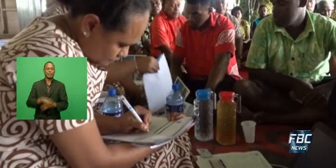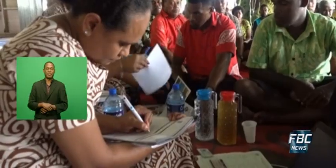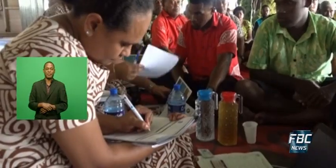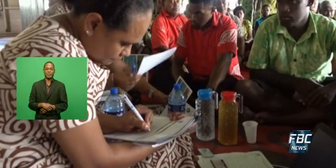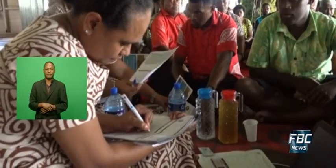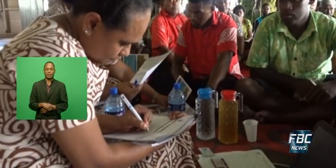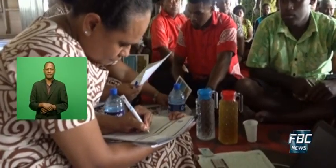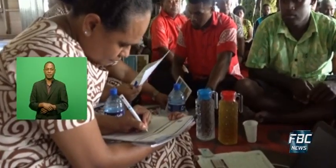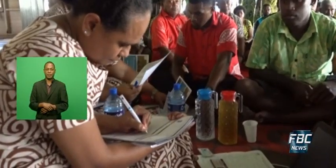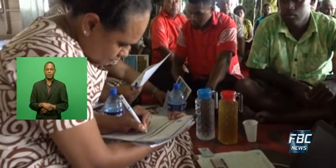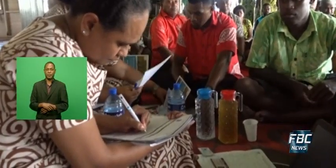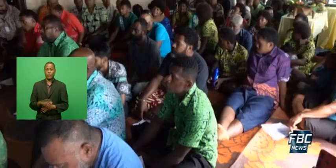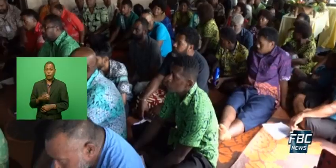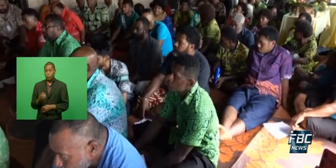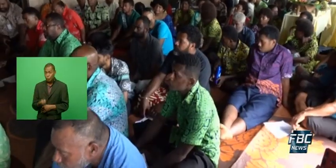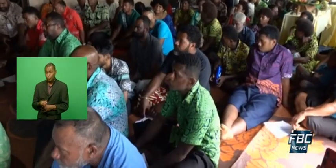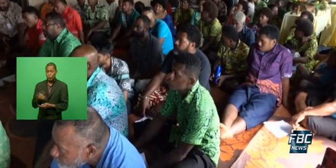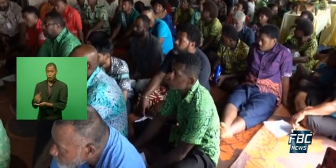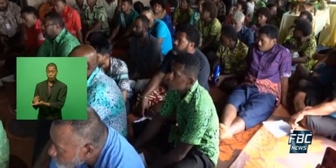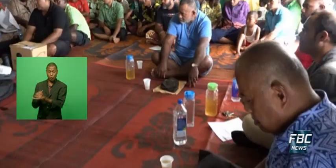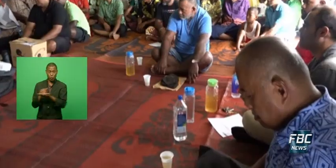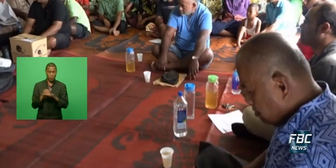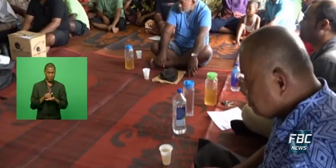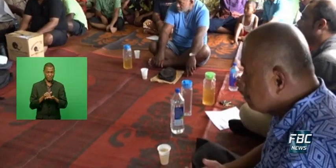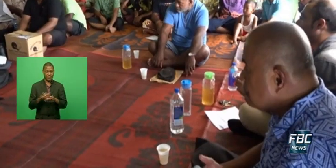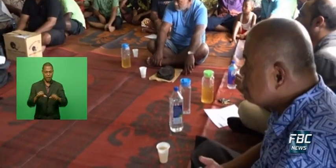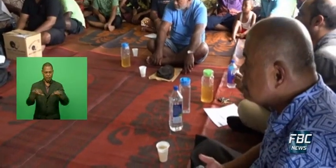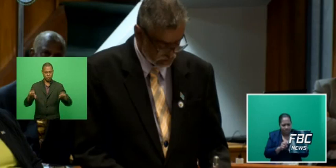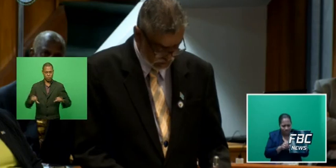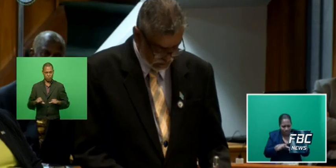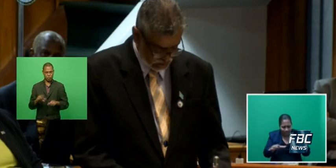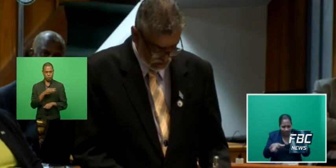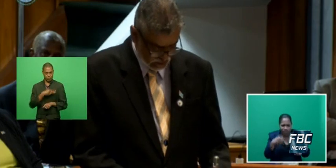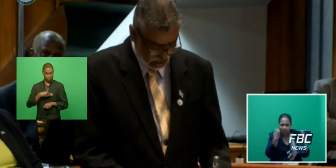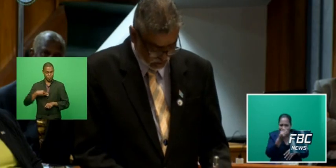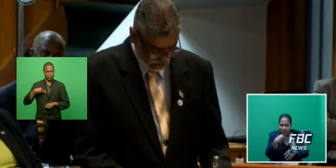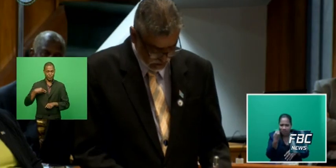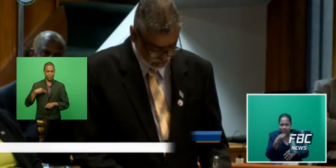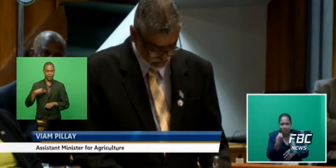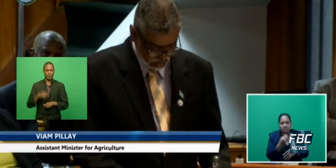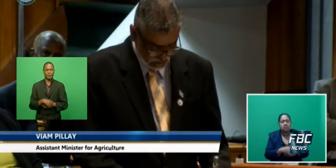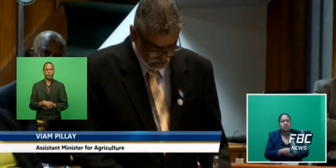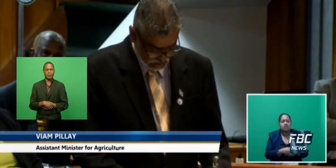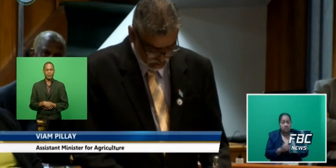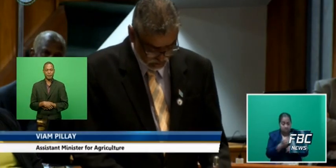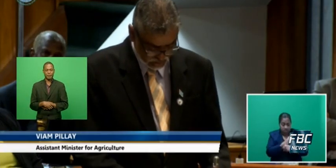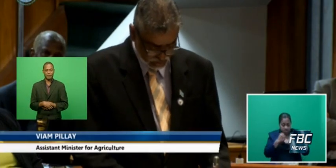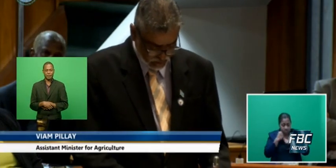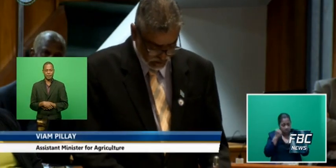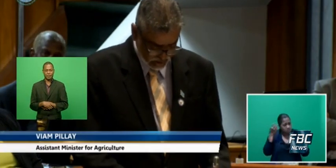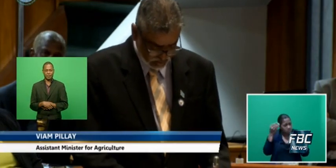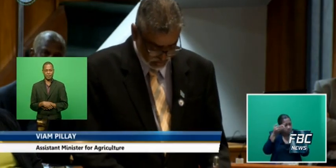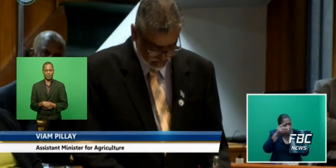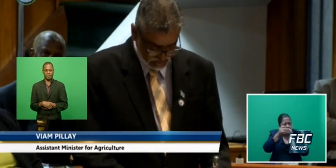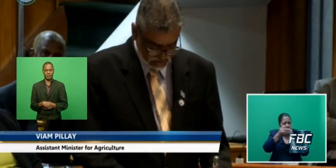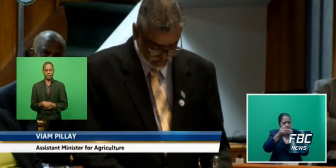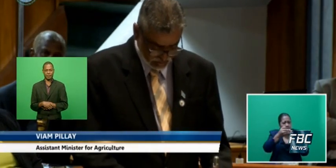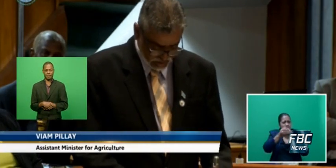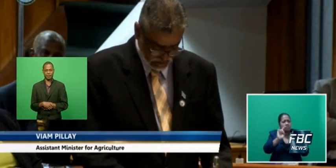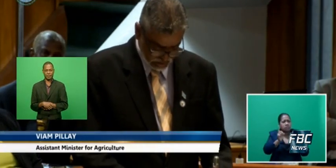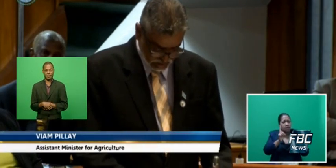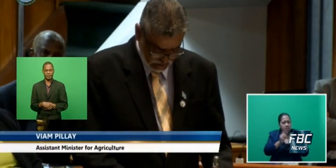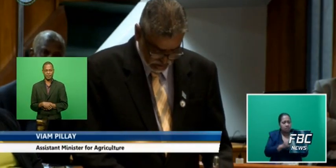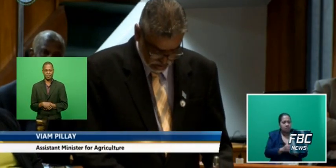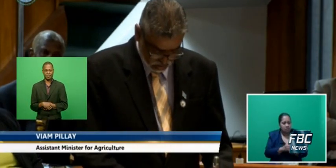of the pandemic, the Agriculture Ministry has also embarked on a few initiatives. Our aim is to ensure every